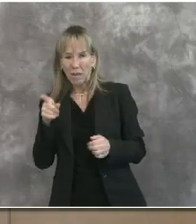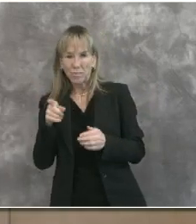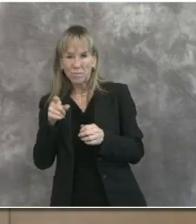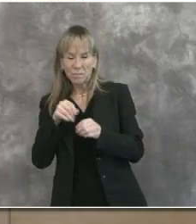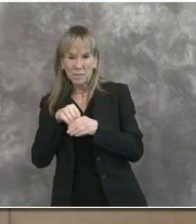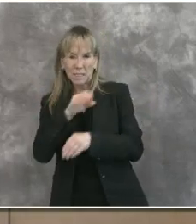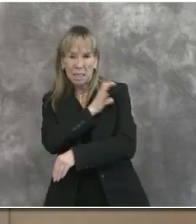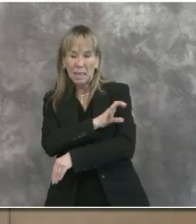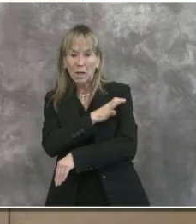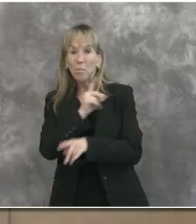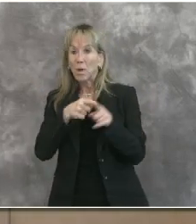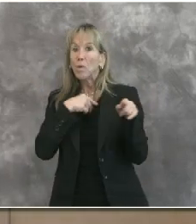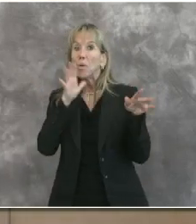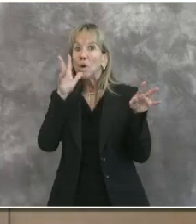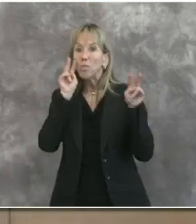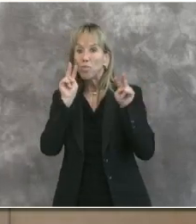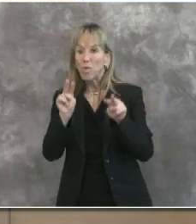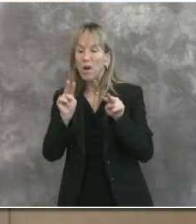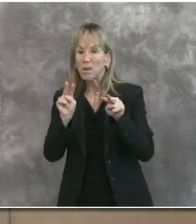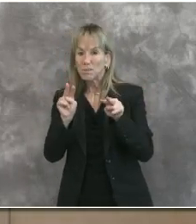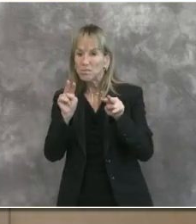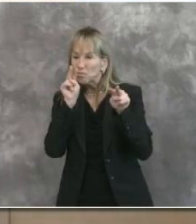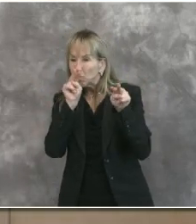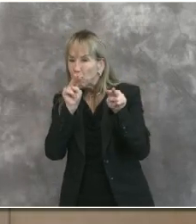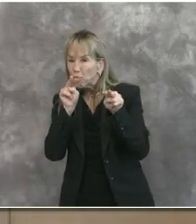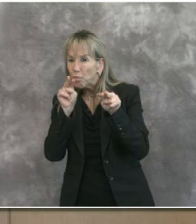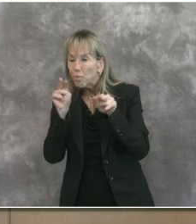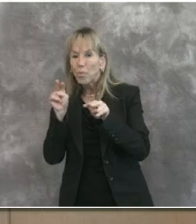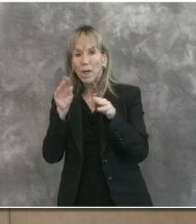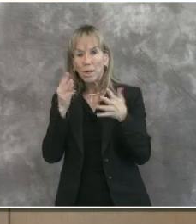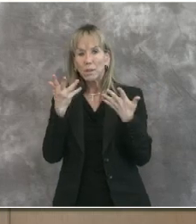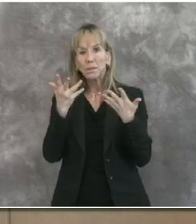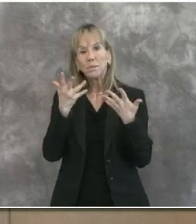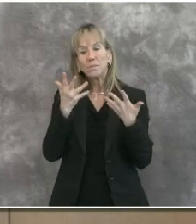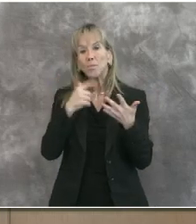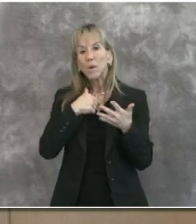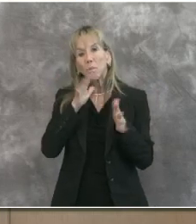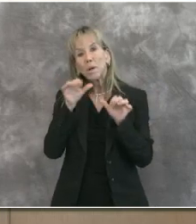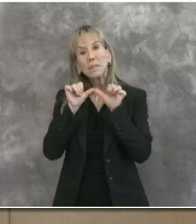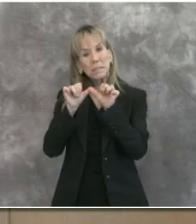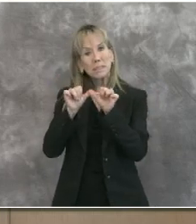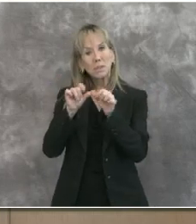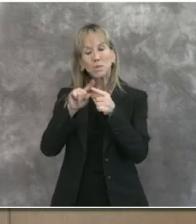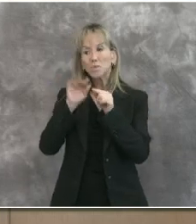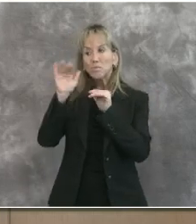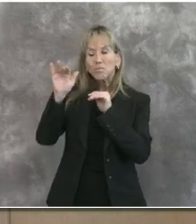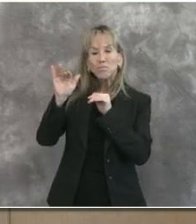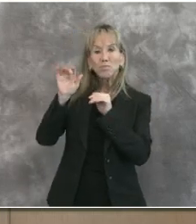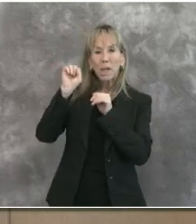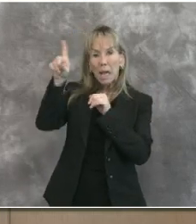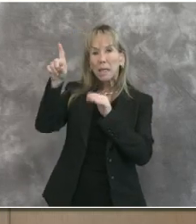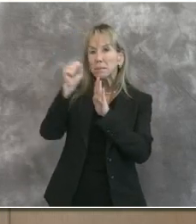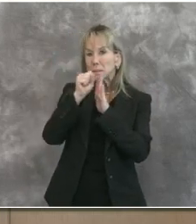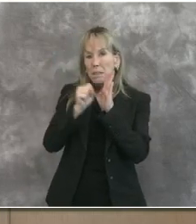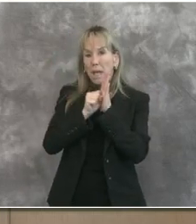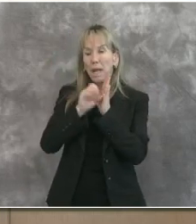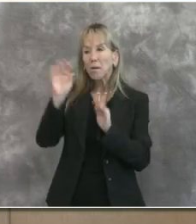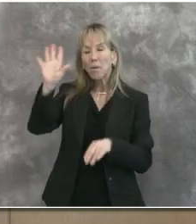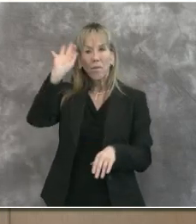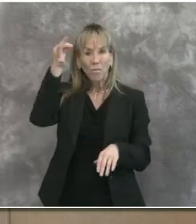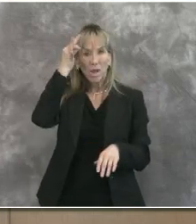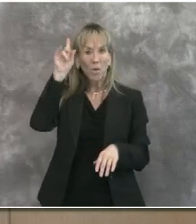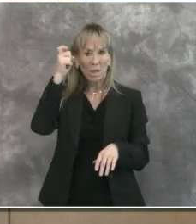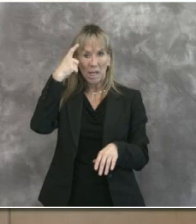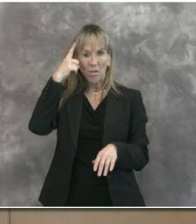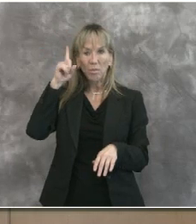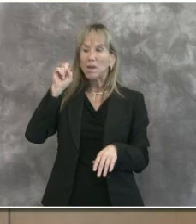be watching that closely, and we continue to request things, equipment from the state and the federal government, as